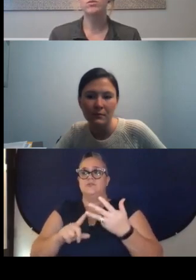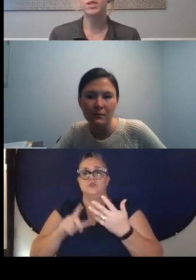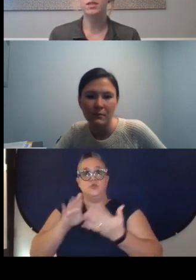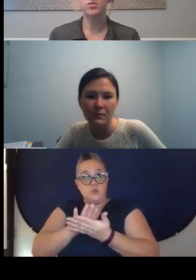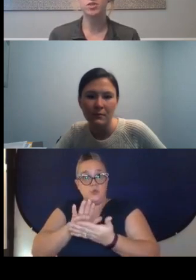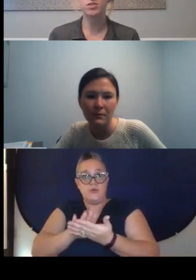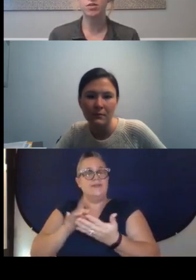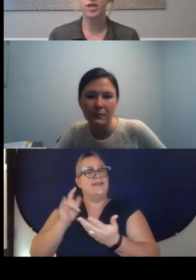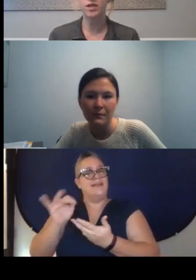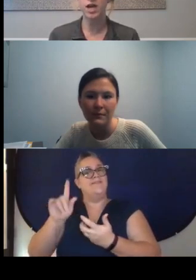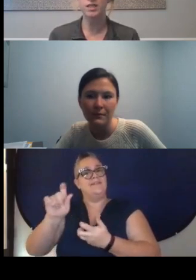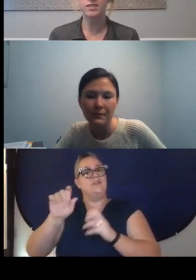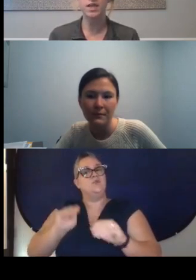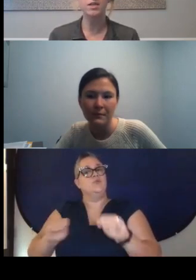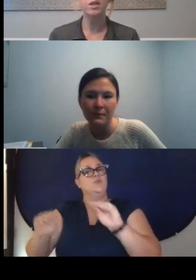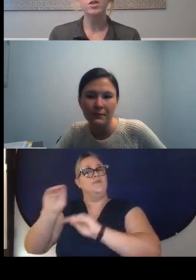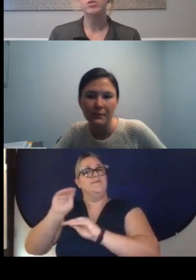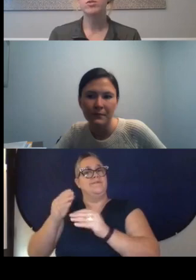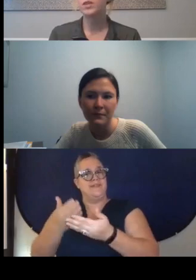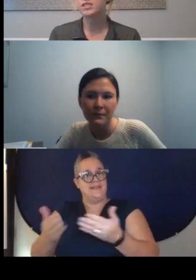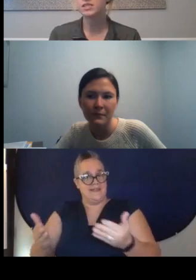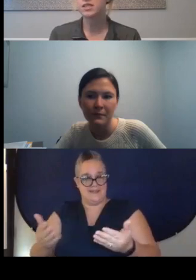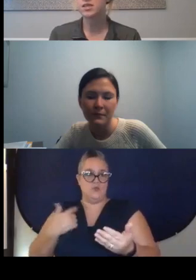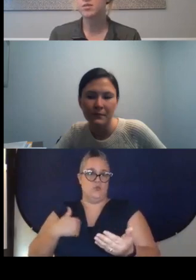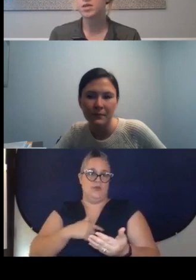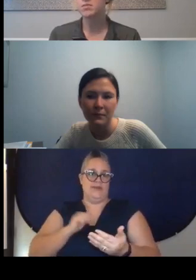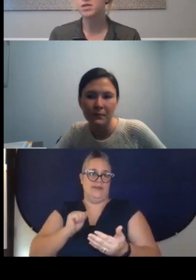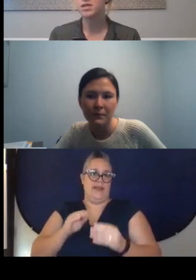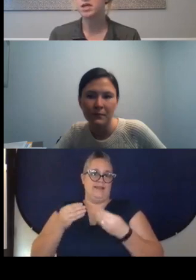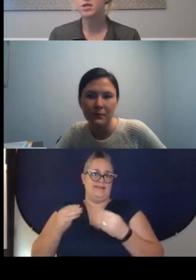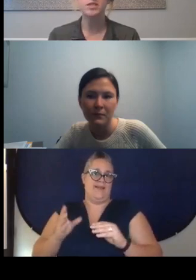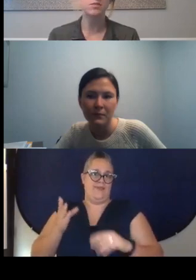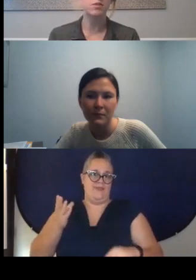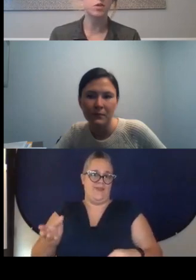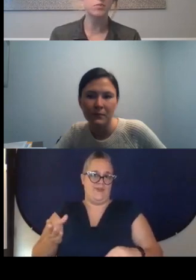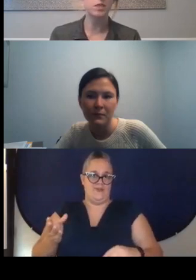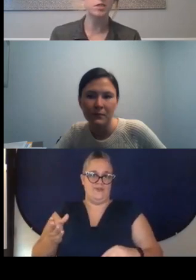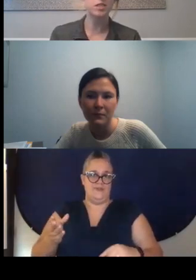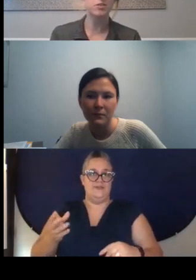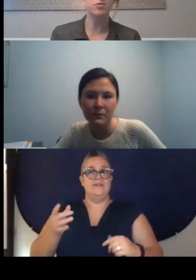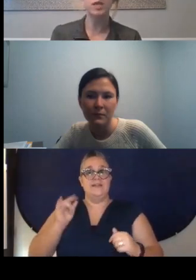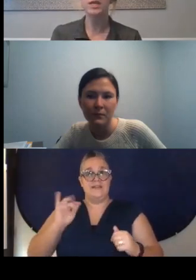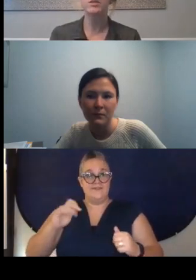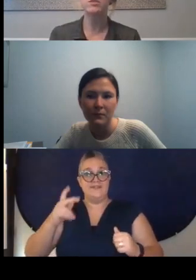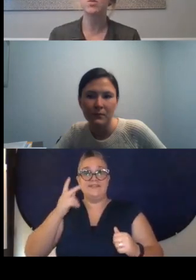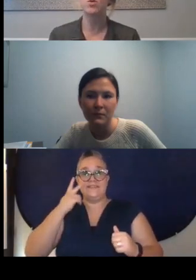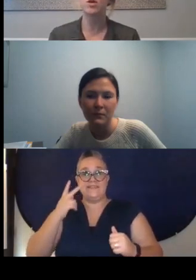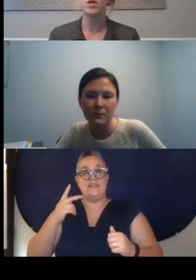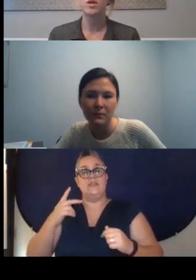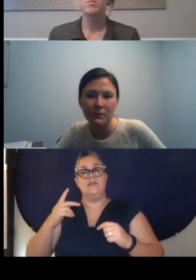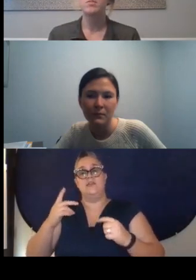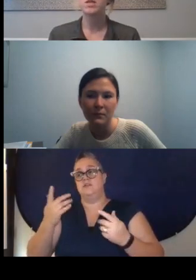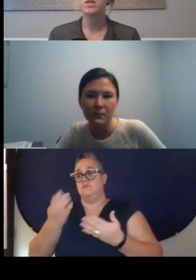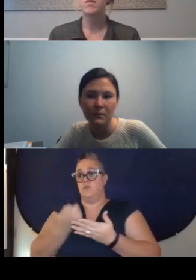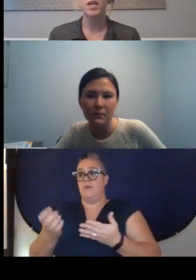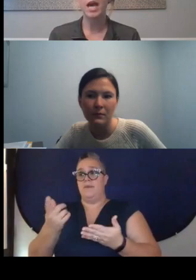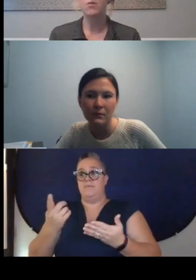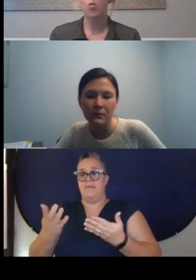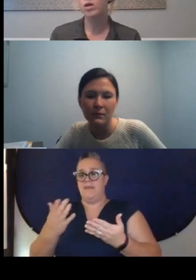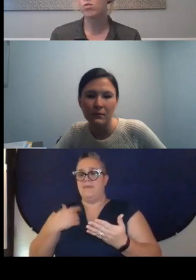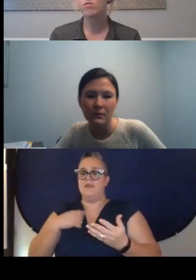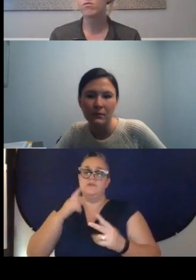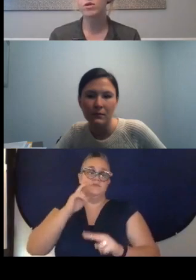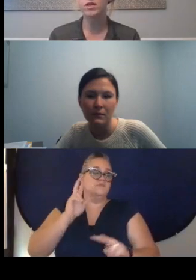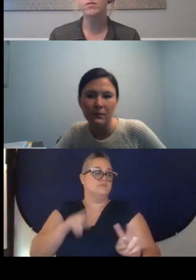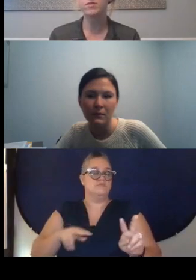So when those technicians are there on site, if they see that maybe a piece of equipment could need new tires, or maybe if they